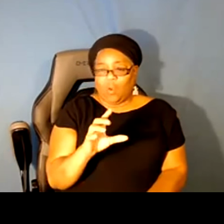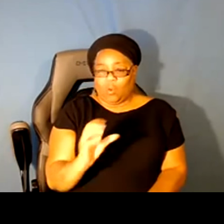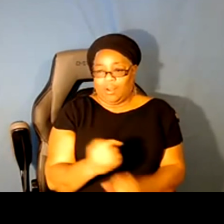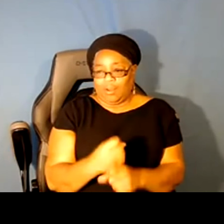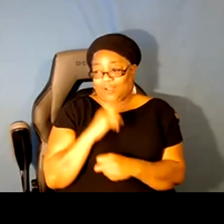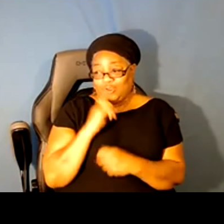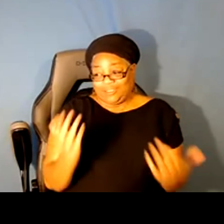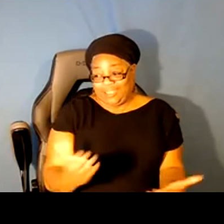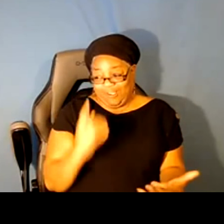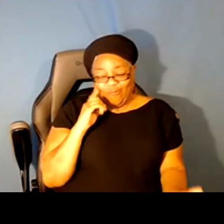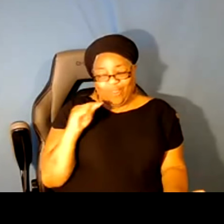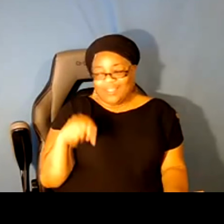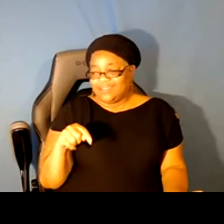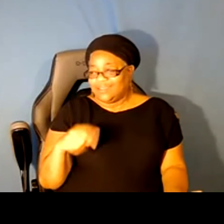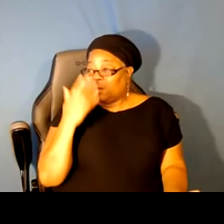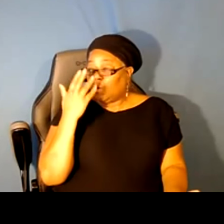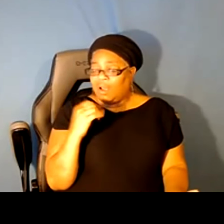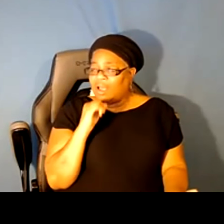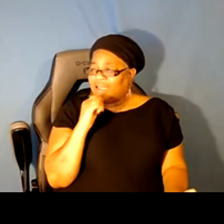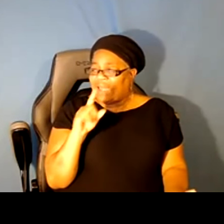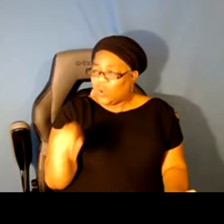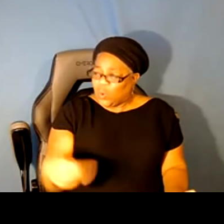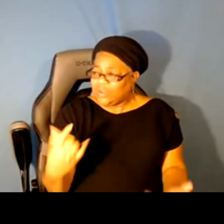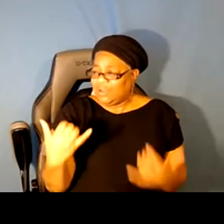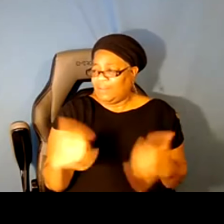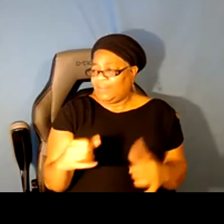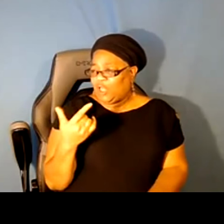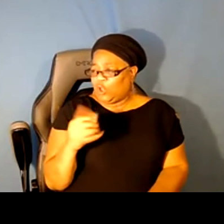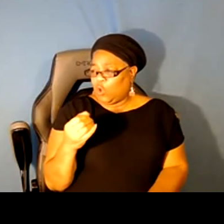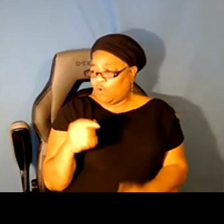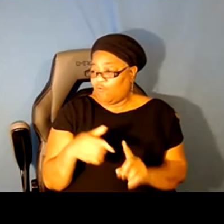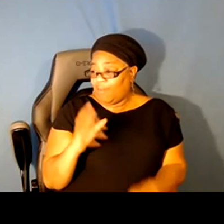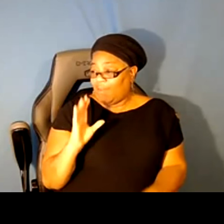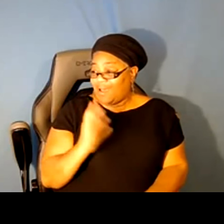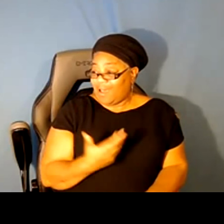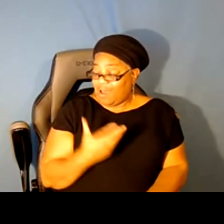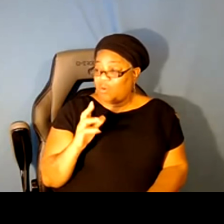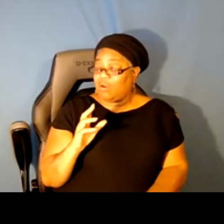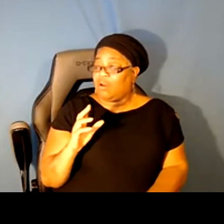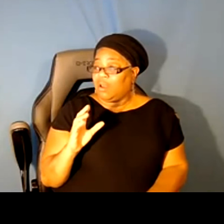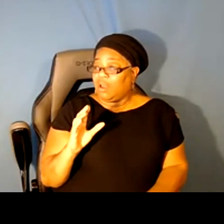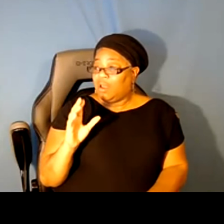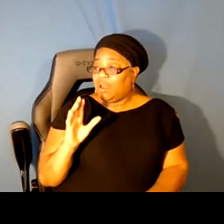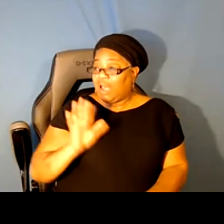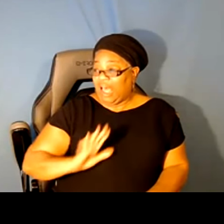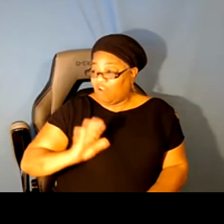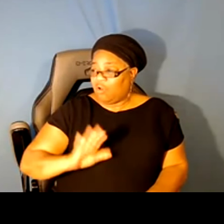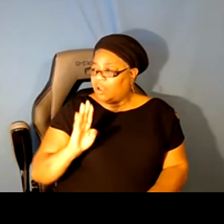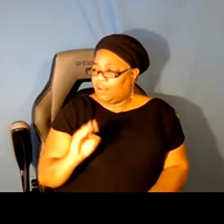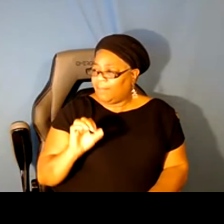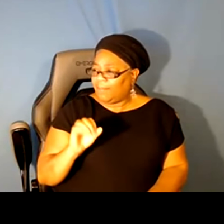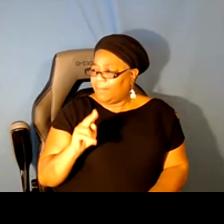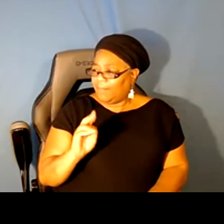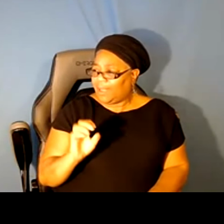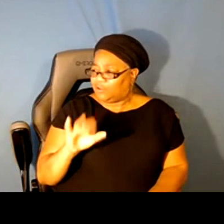this because he not only plays Go-Go from our era, you know, bounce beat, crank, slow bounce. He doesn't just play that,